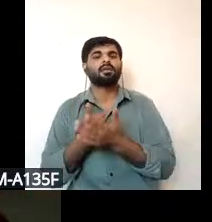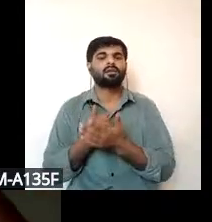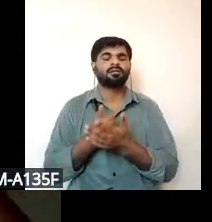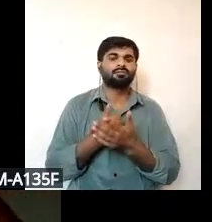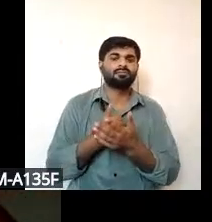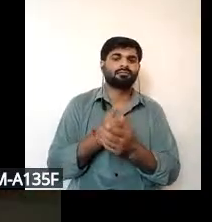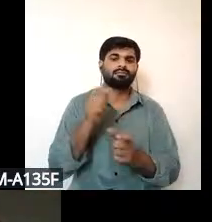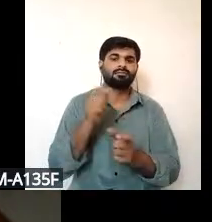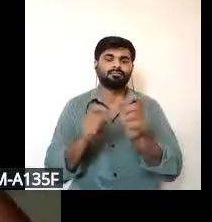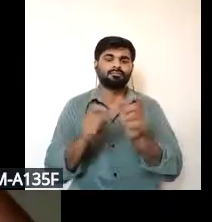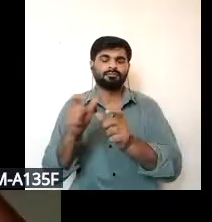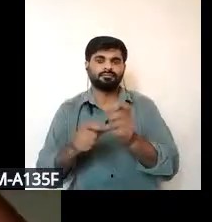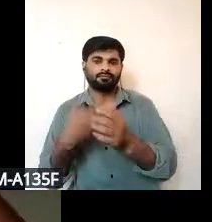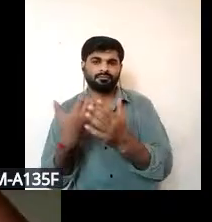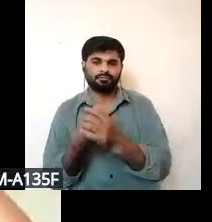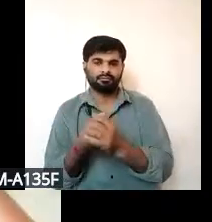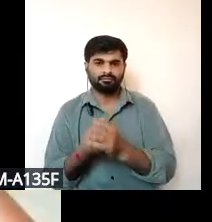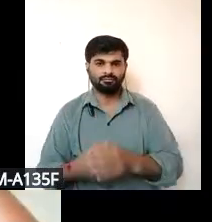that we're trying to.